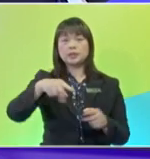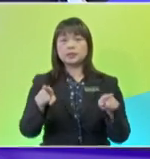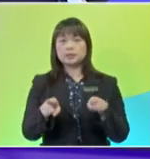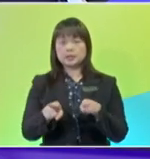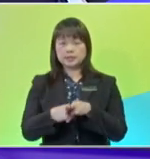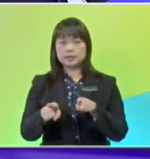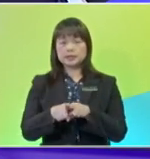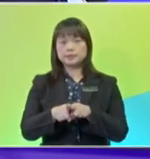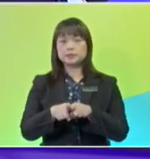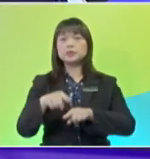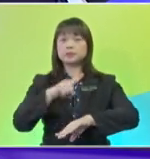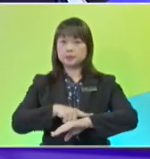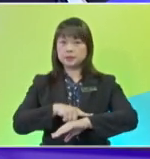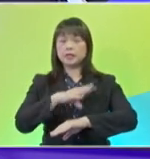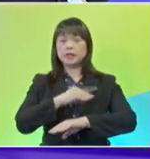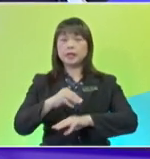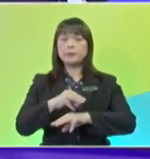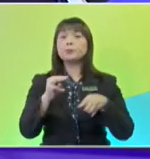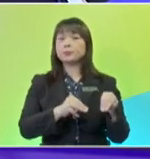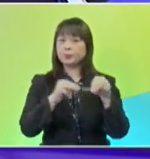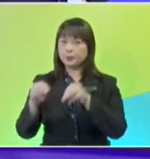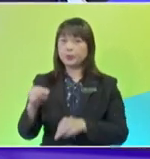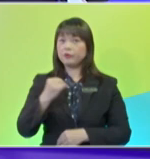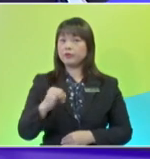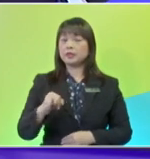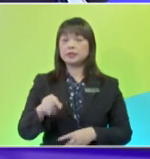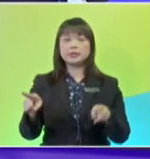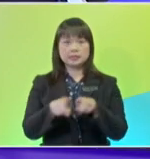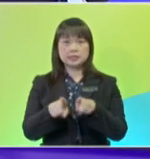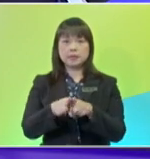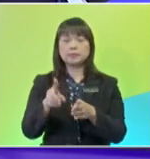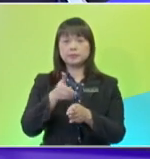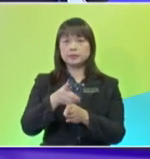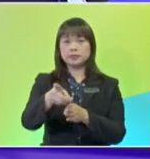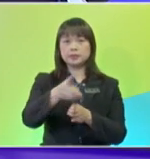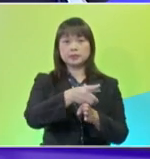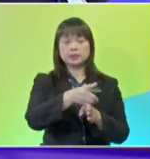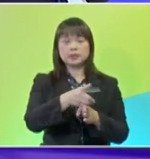and moving in the same direction. Okay. That is the reason why